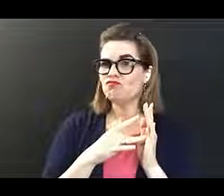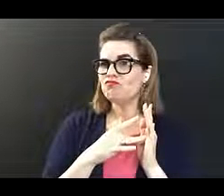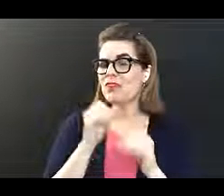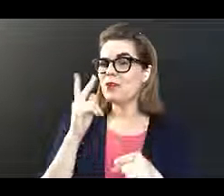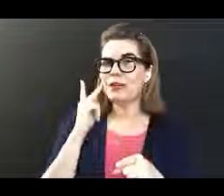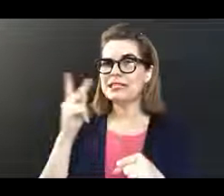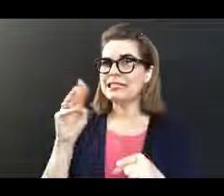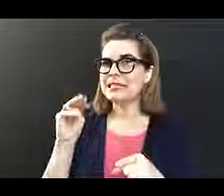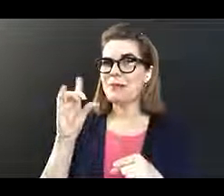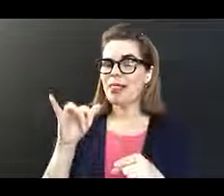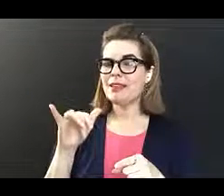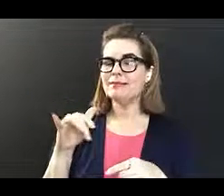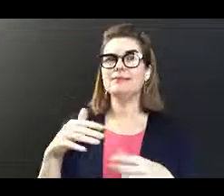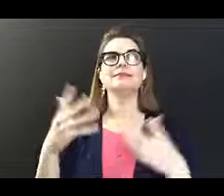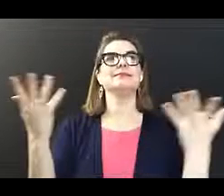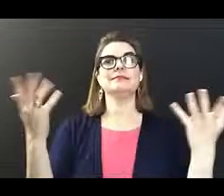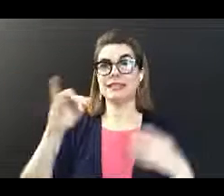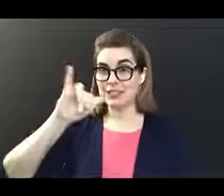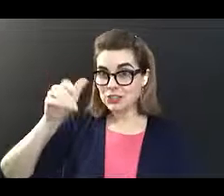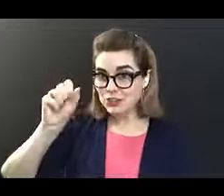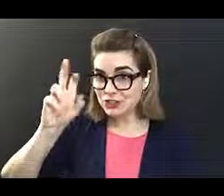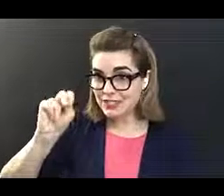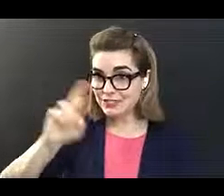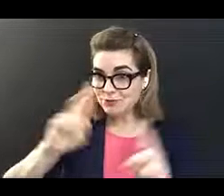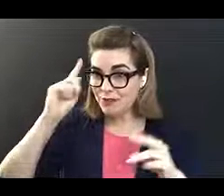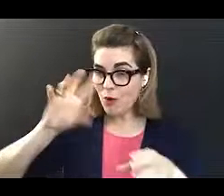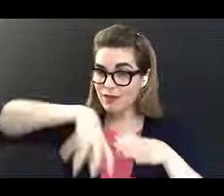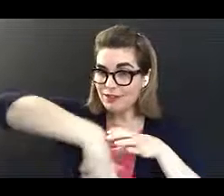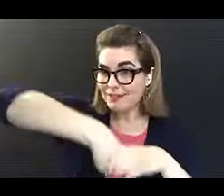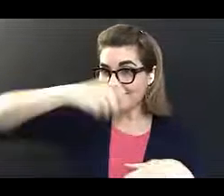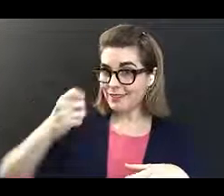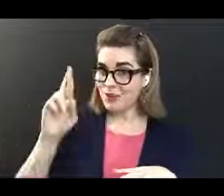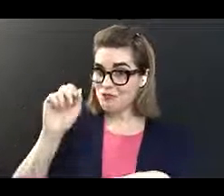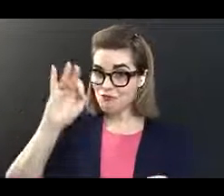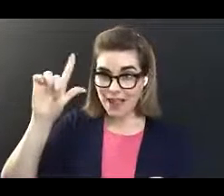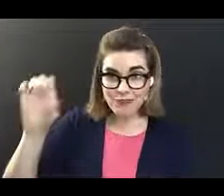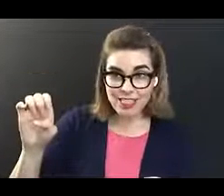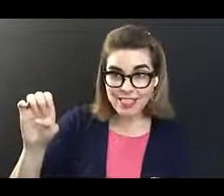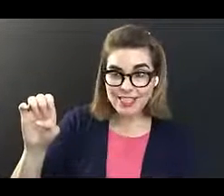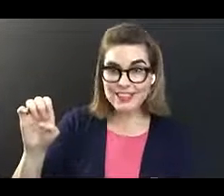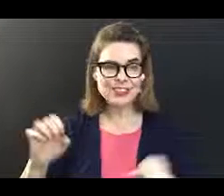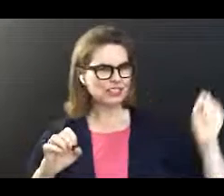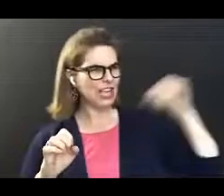Jason, do you want to do it? Are you ready to do one of the raffles? Let's do we it. Might as well.